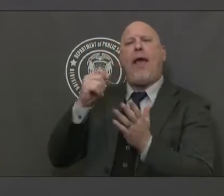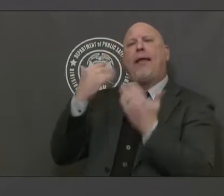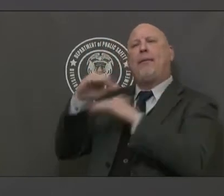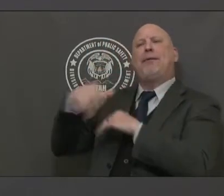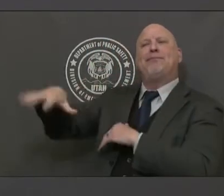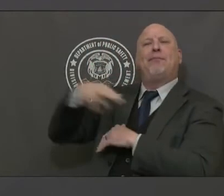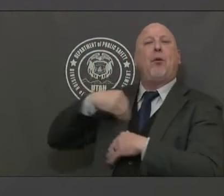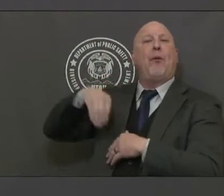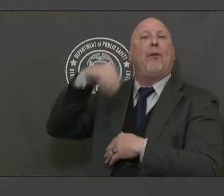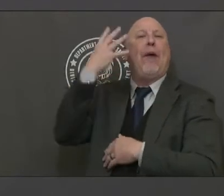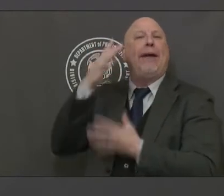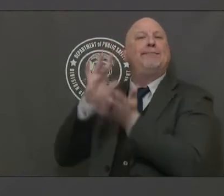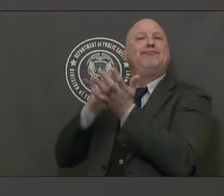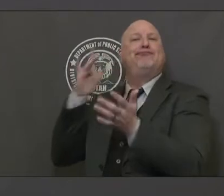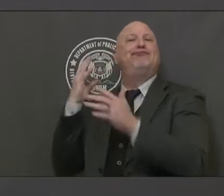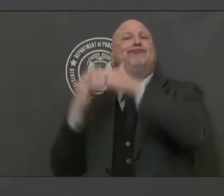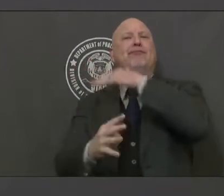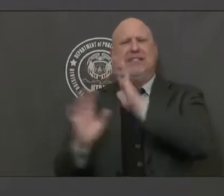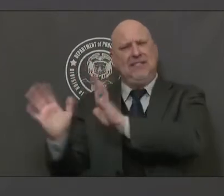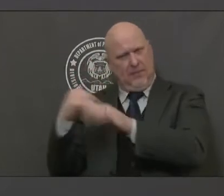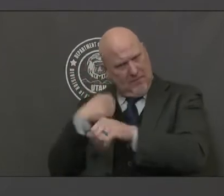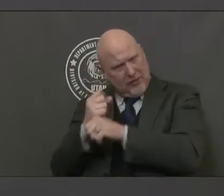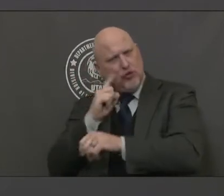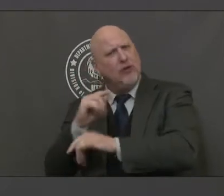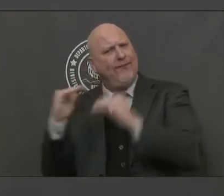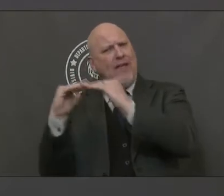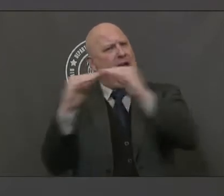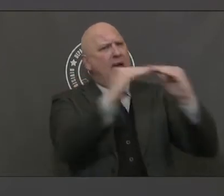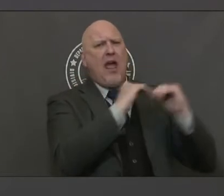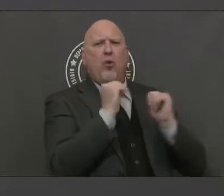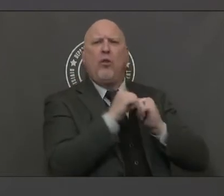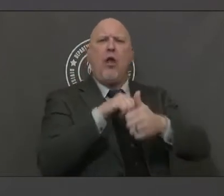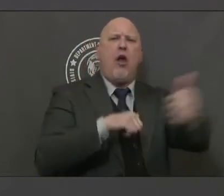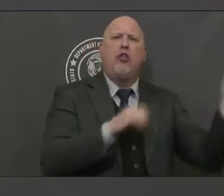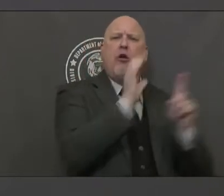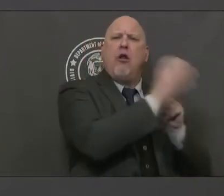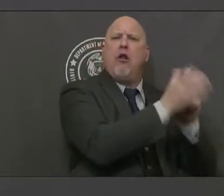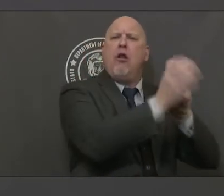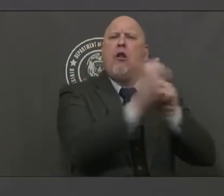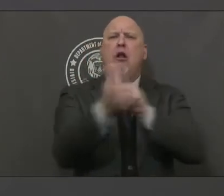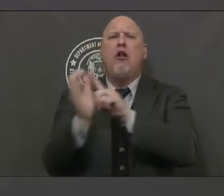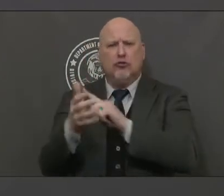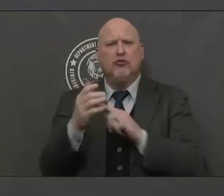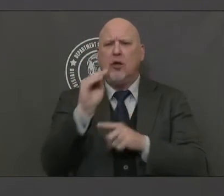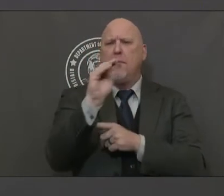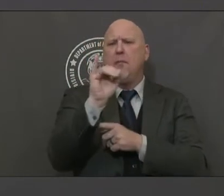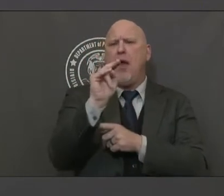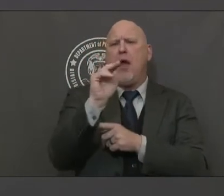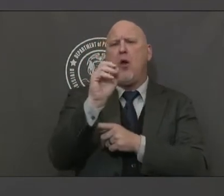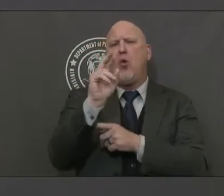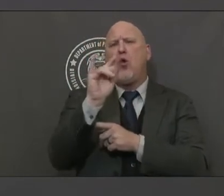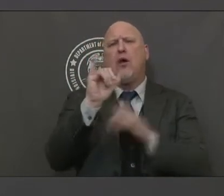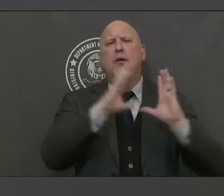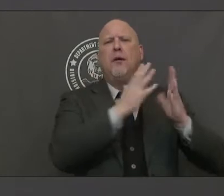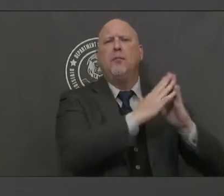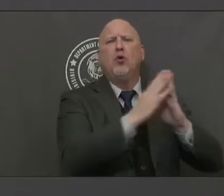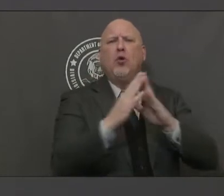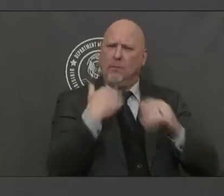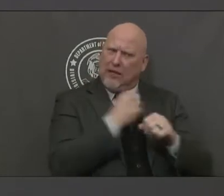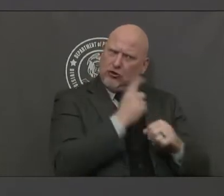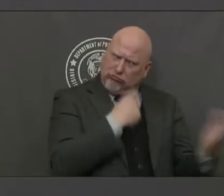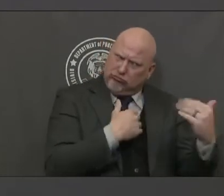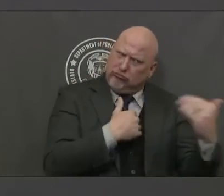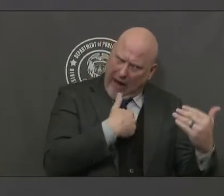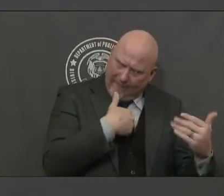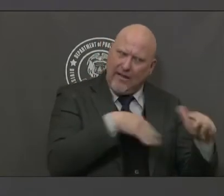everyone is able to take advantage of this incredible miracle that's going to get us back to normal much more sooner than anyone expected. So